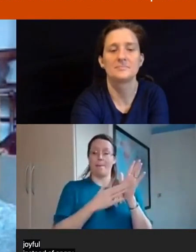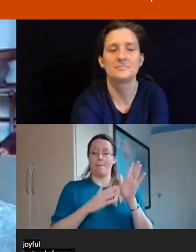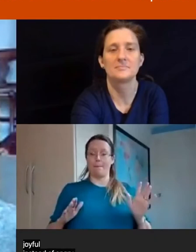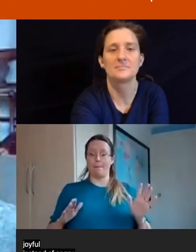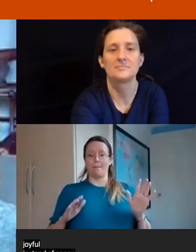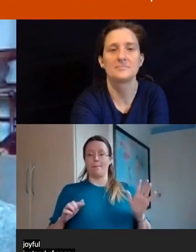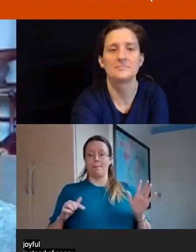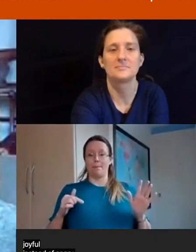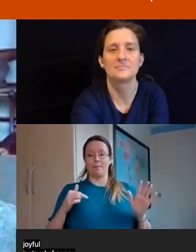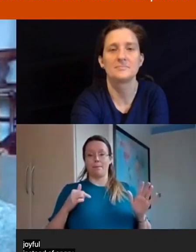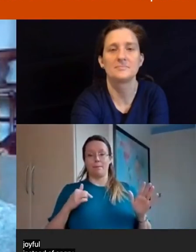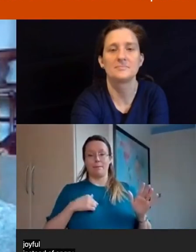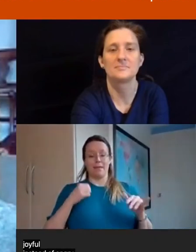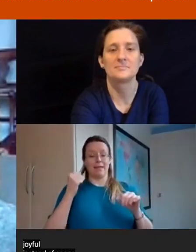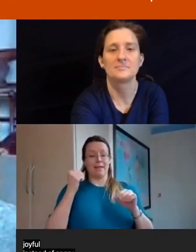act?